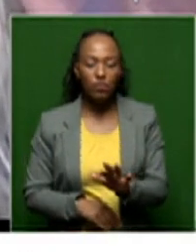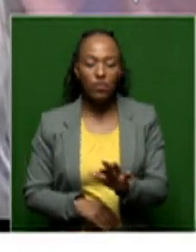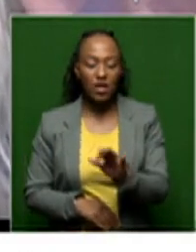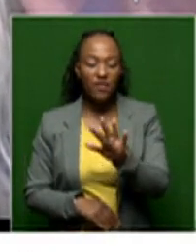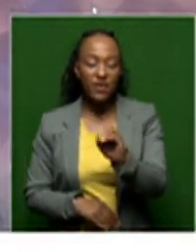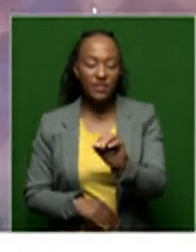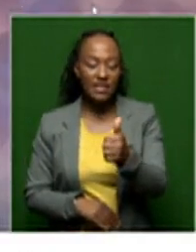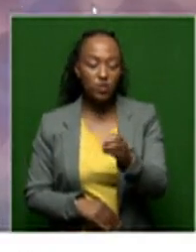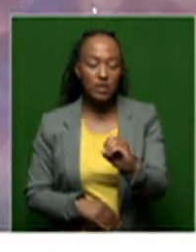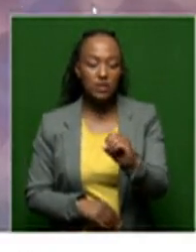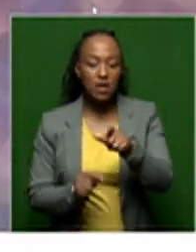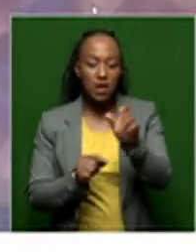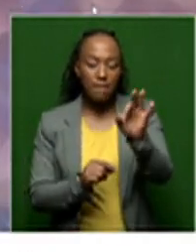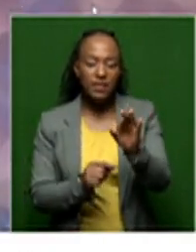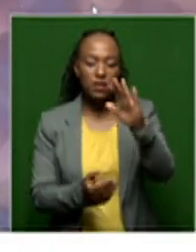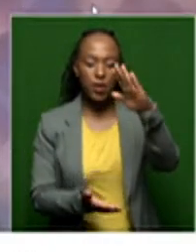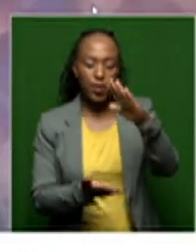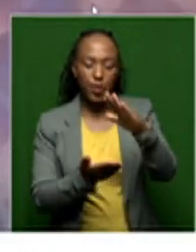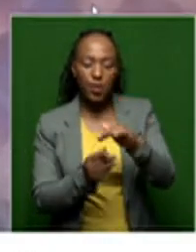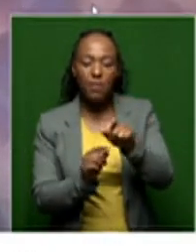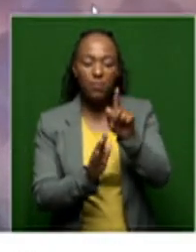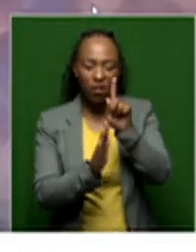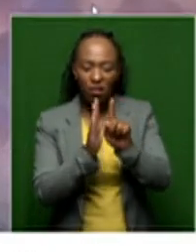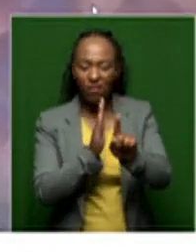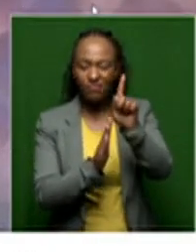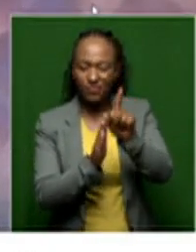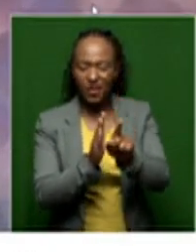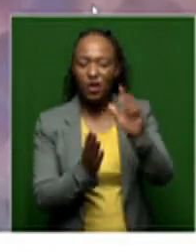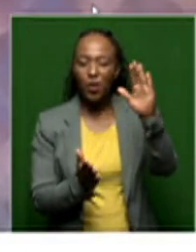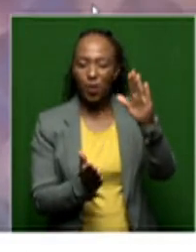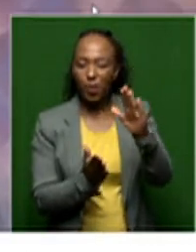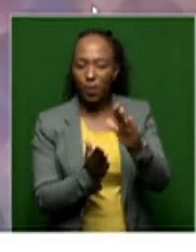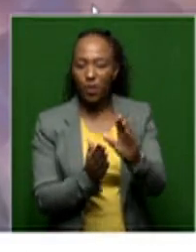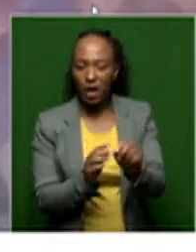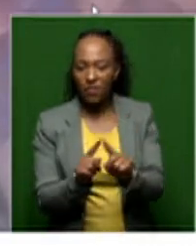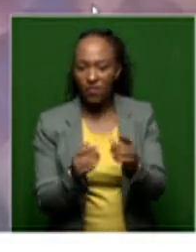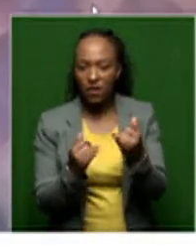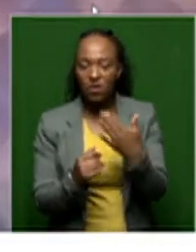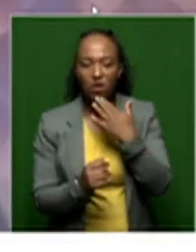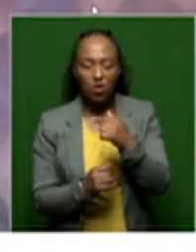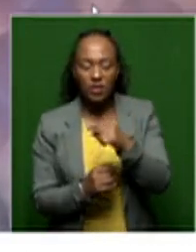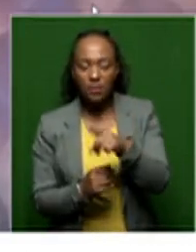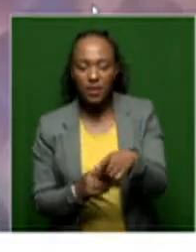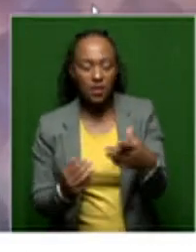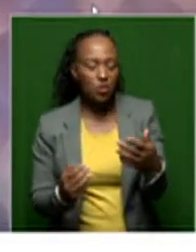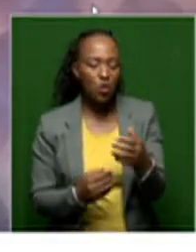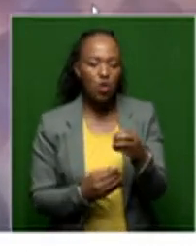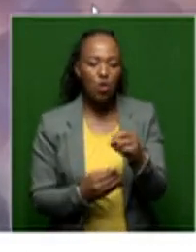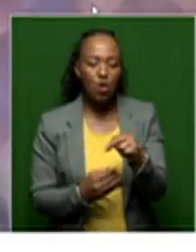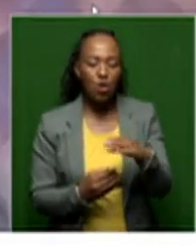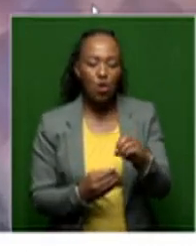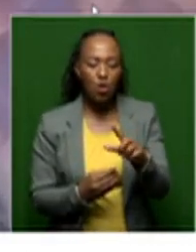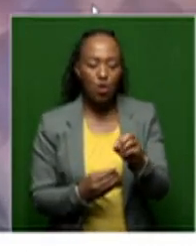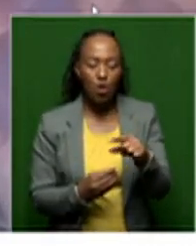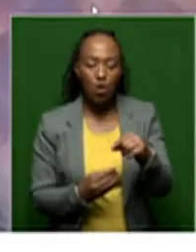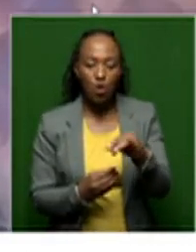reduction in seeing patients coming into practices, and that's from across the board to general practitioners, to your oncologists who would see your cancer